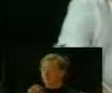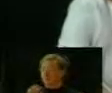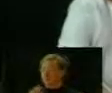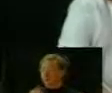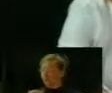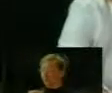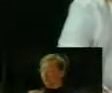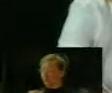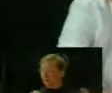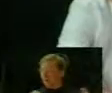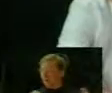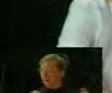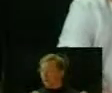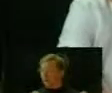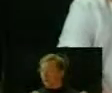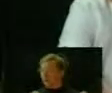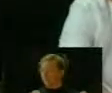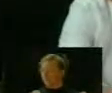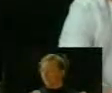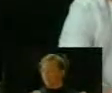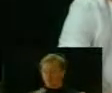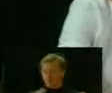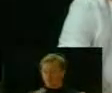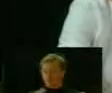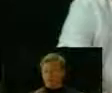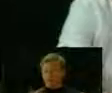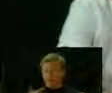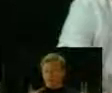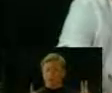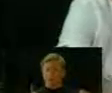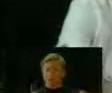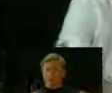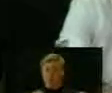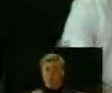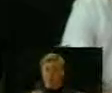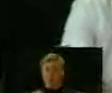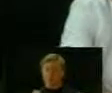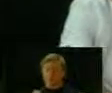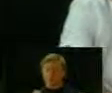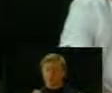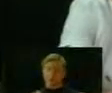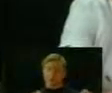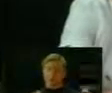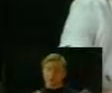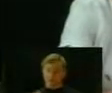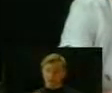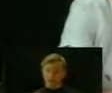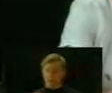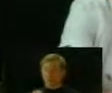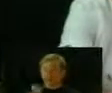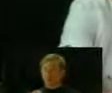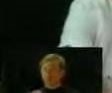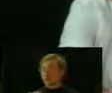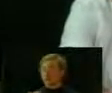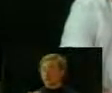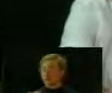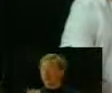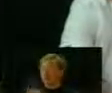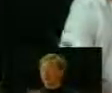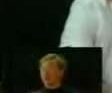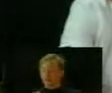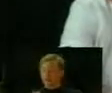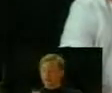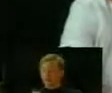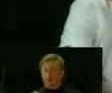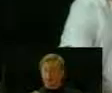Lukode? No. Commissioner Hammond? Commissioner Trammell? Aye. Commissioner Kay?